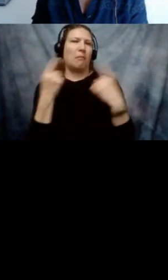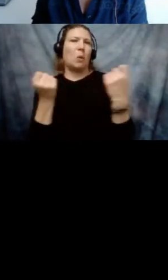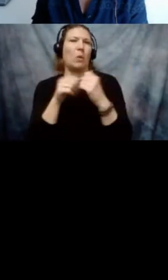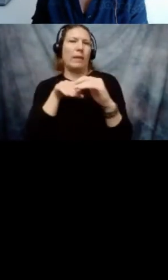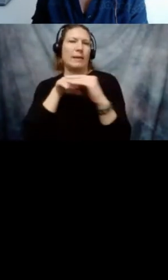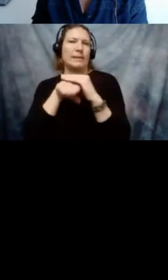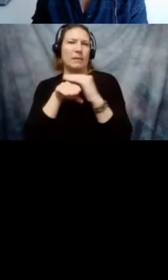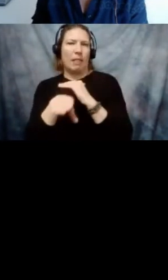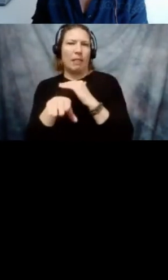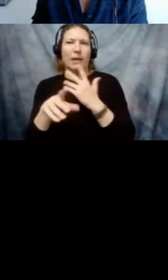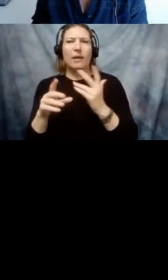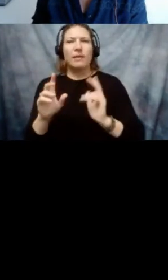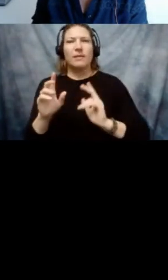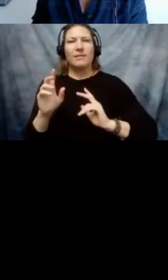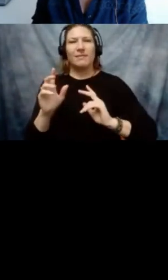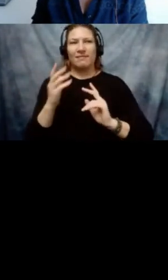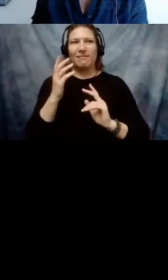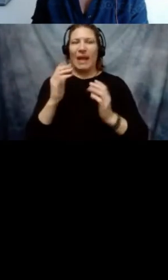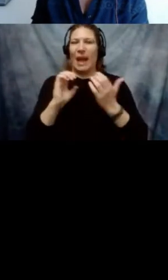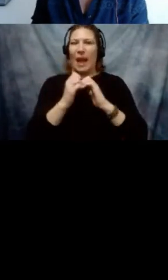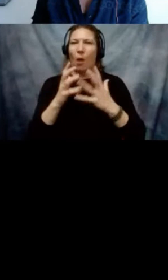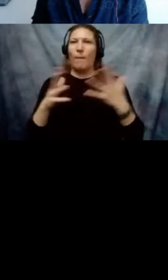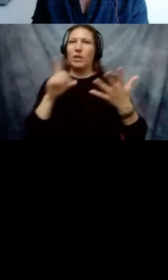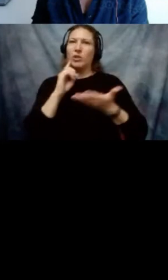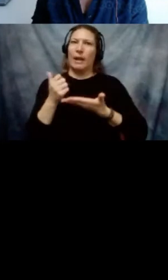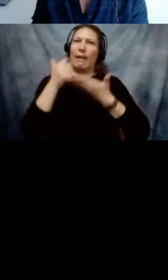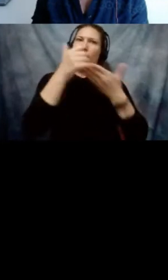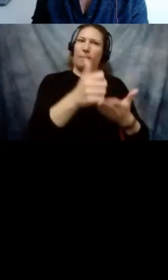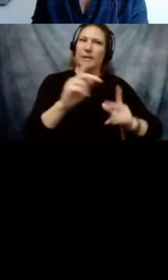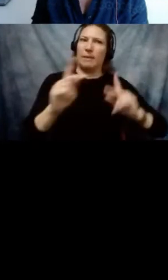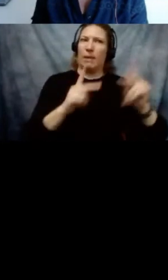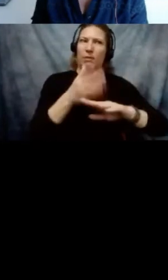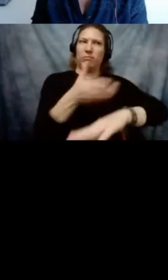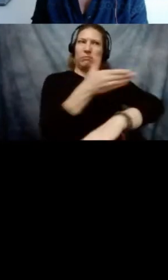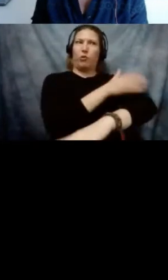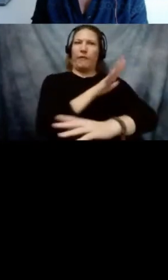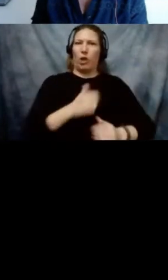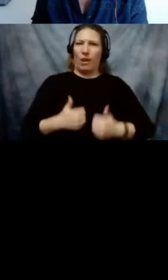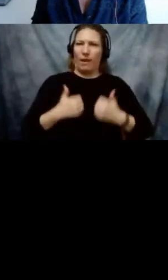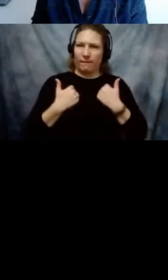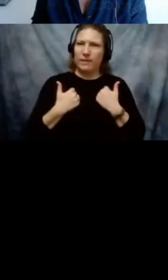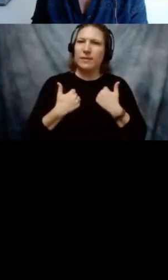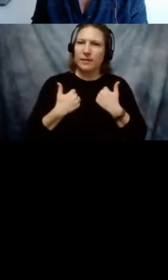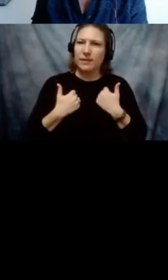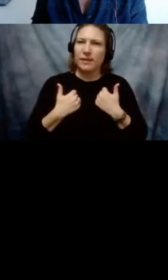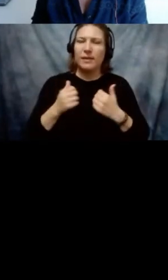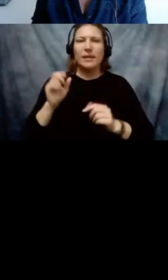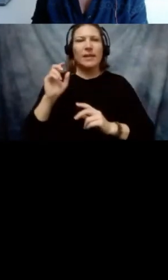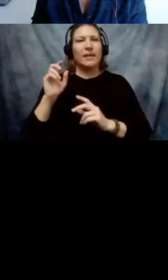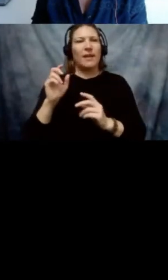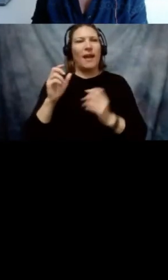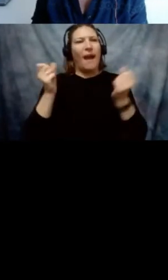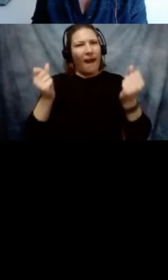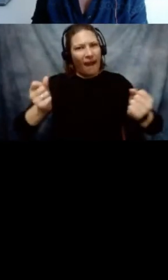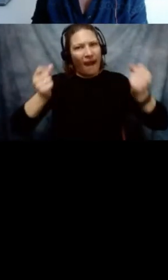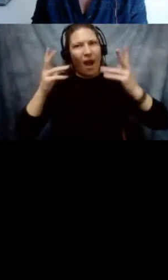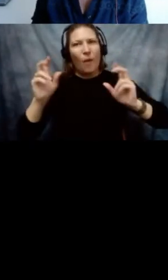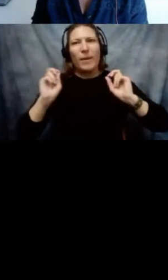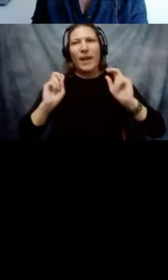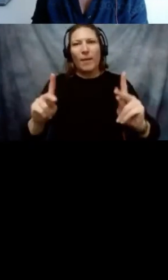many opportunities do we have to dramatically improve people's lives just by doing our job a little